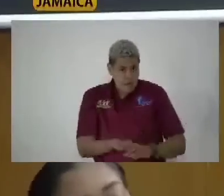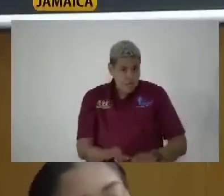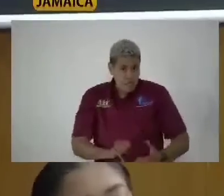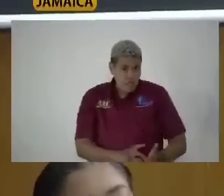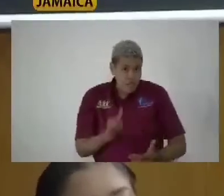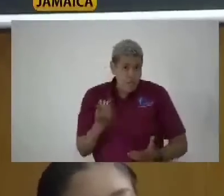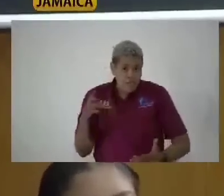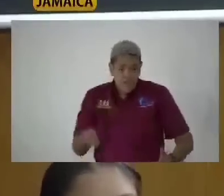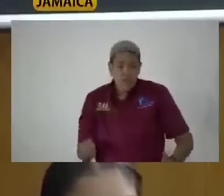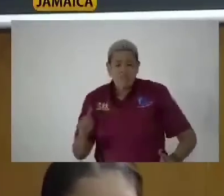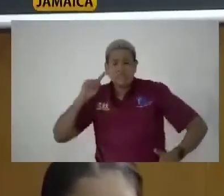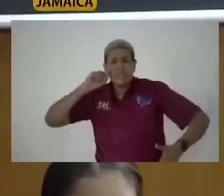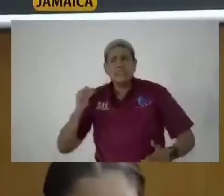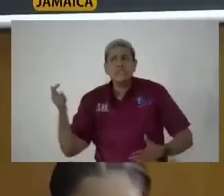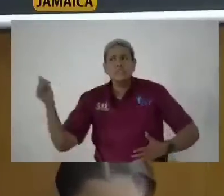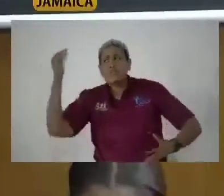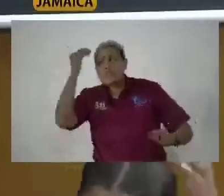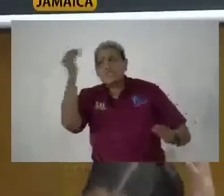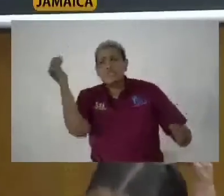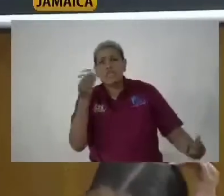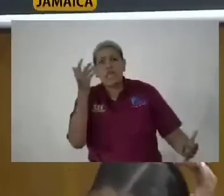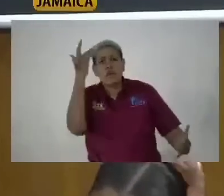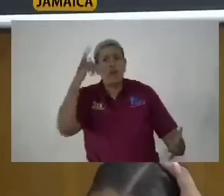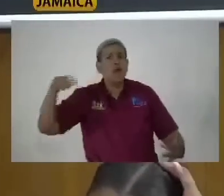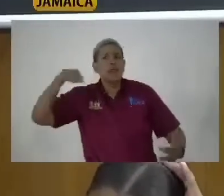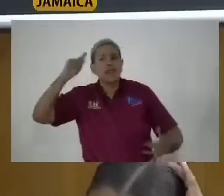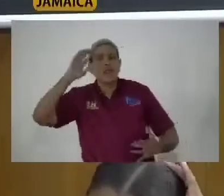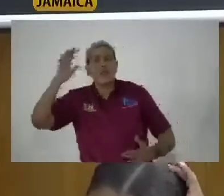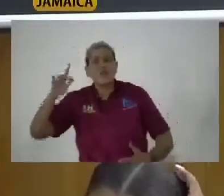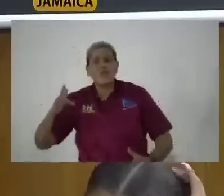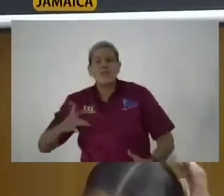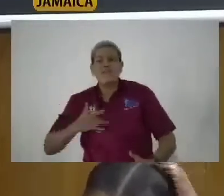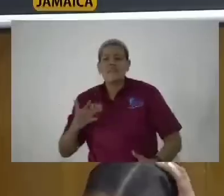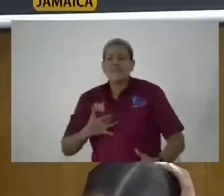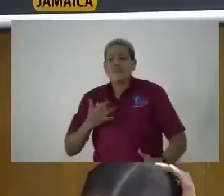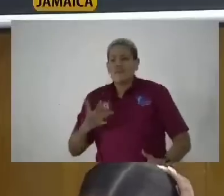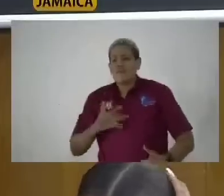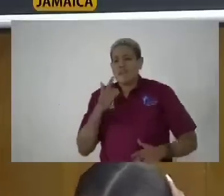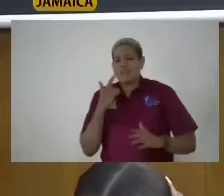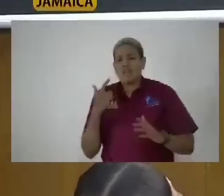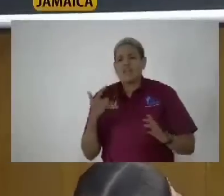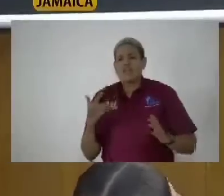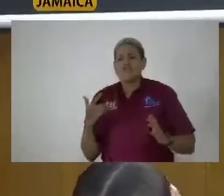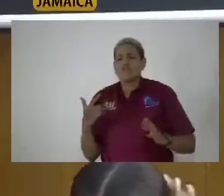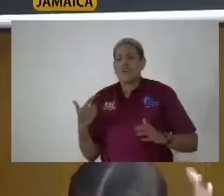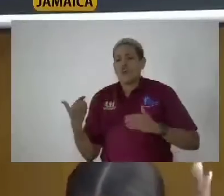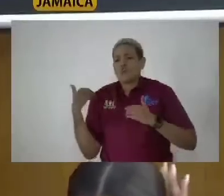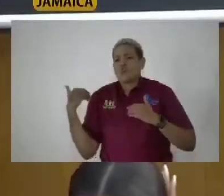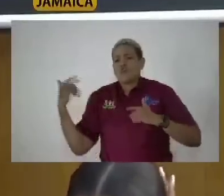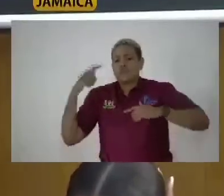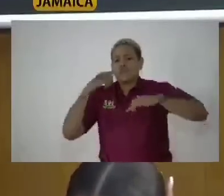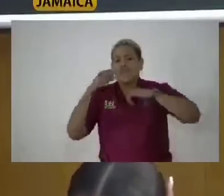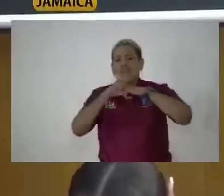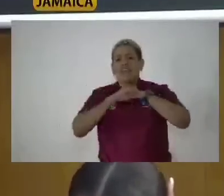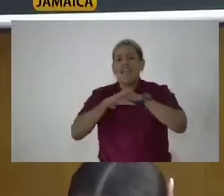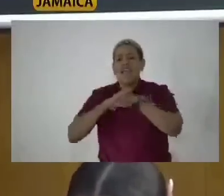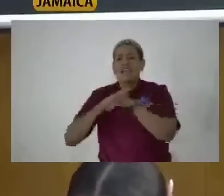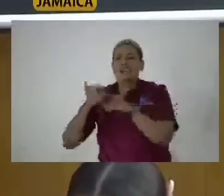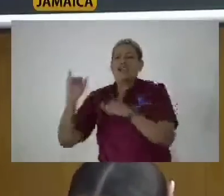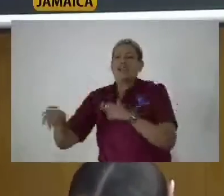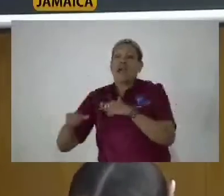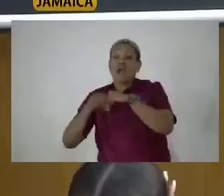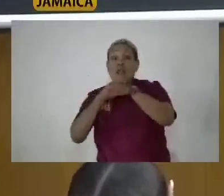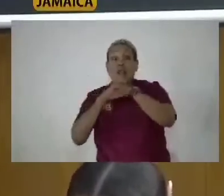government. It seems they're saying that because they will feel a duty to campaign, that